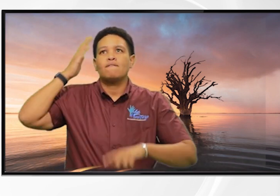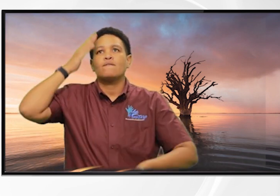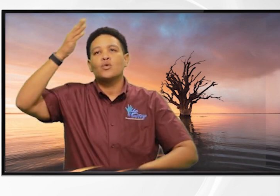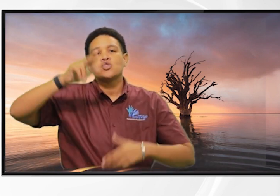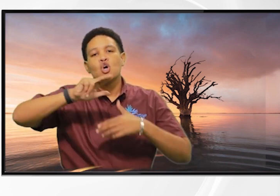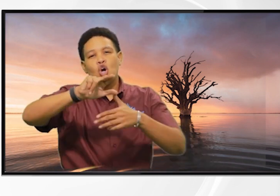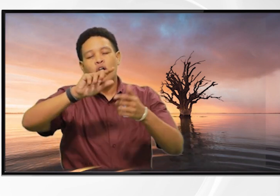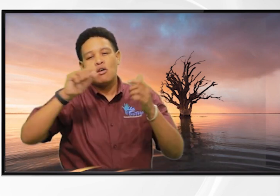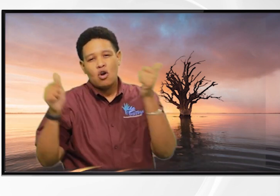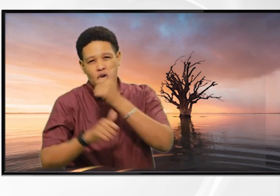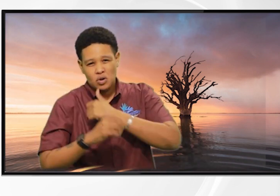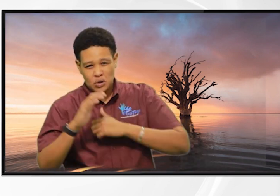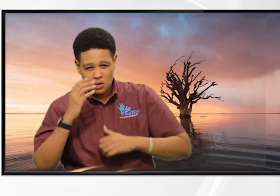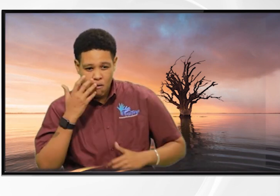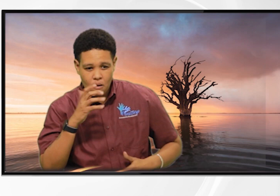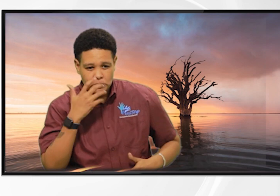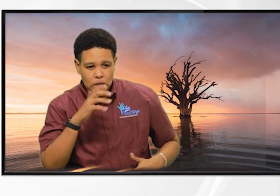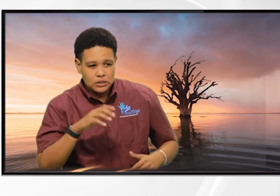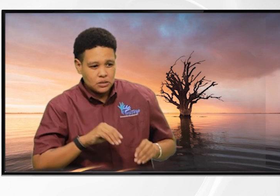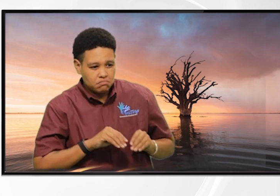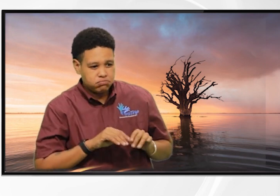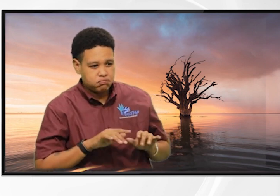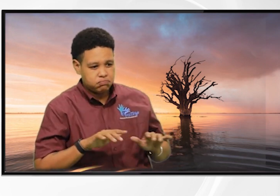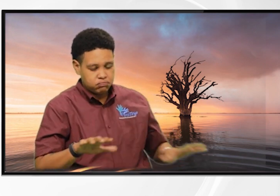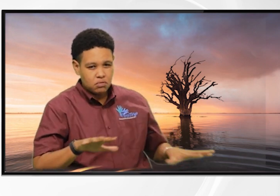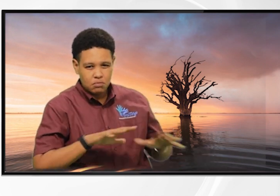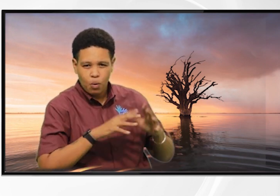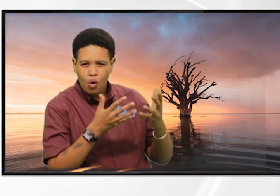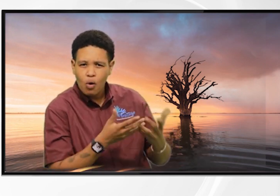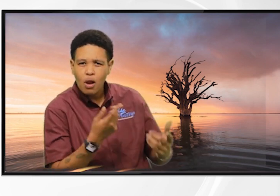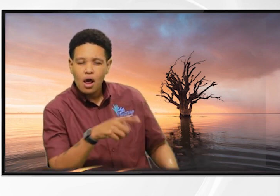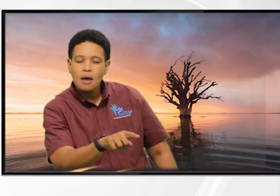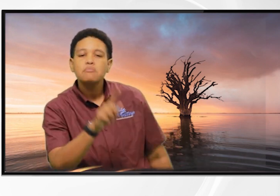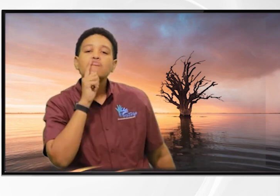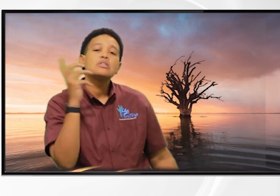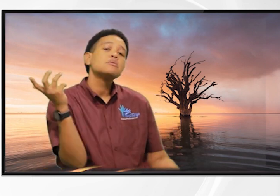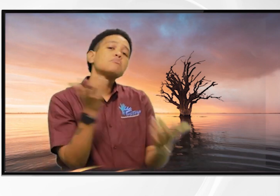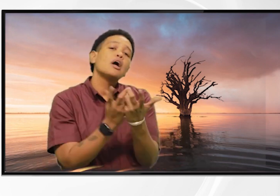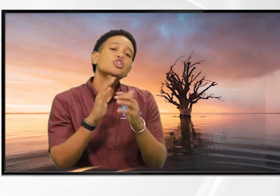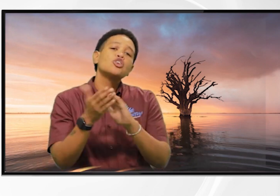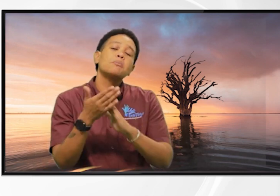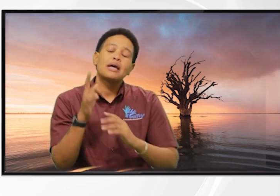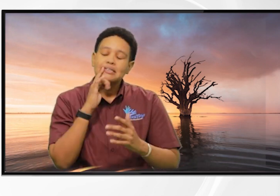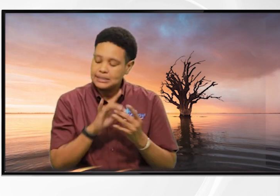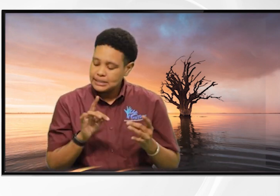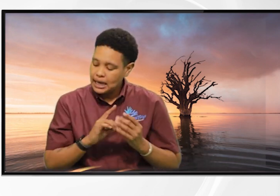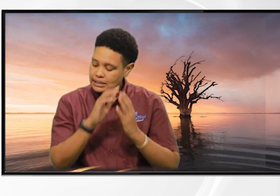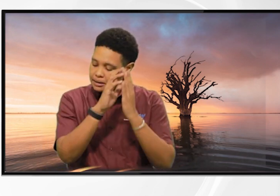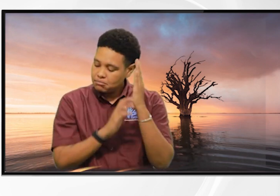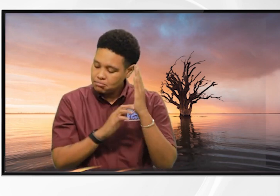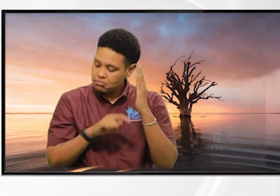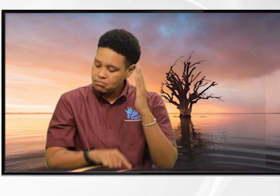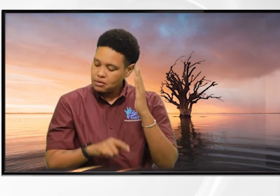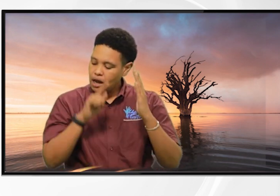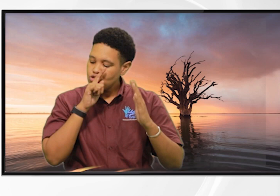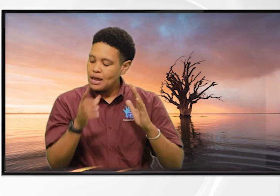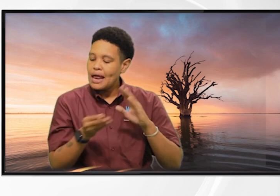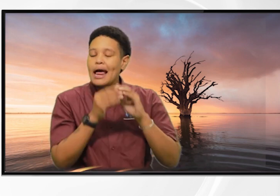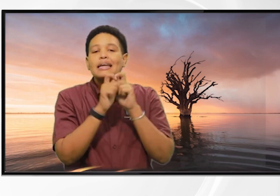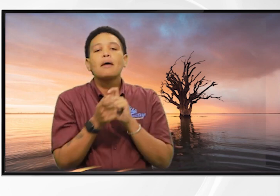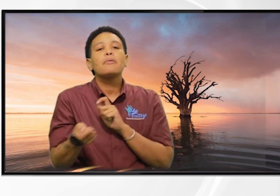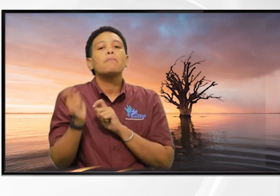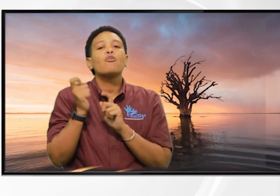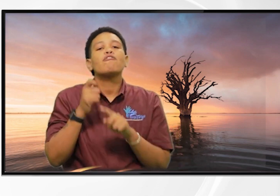under global warming that are of relevance to Jamaica are stated below, as adapted from